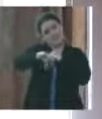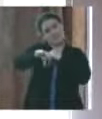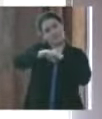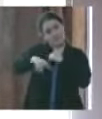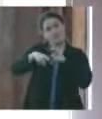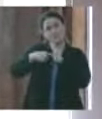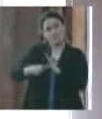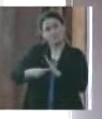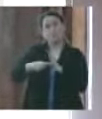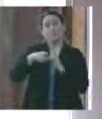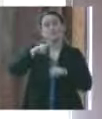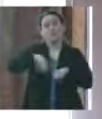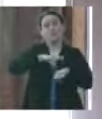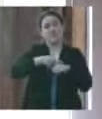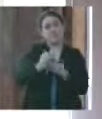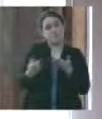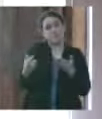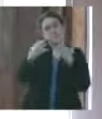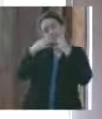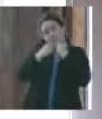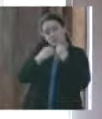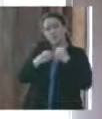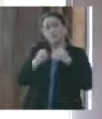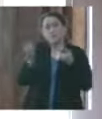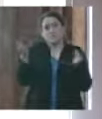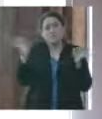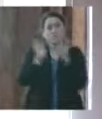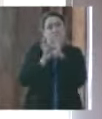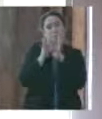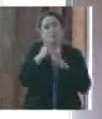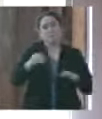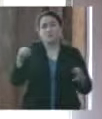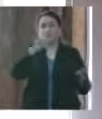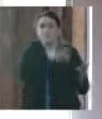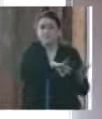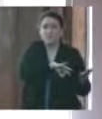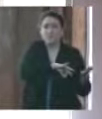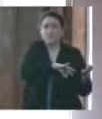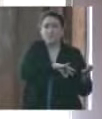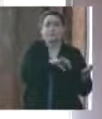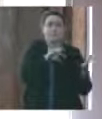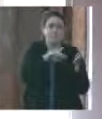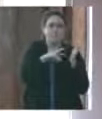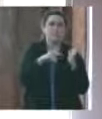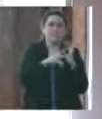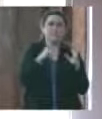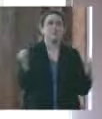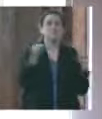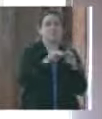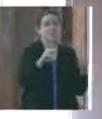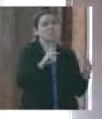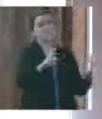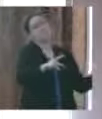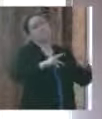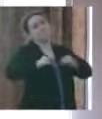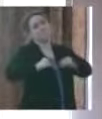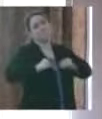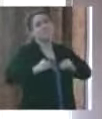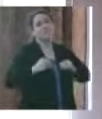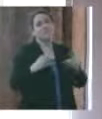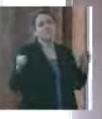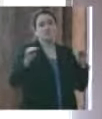of natural resources and of ecosystems and biodiversity, I think we will get more reception and more mainstreaming of the ideas that we